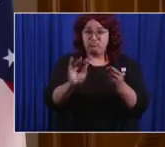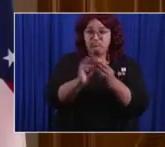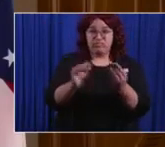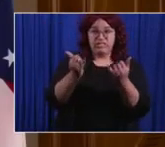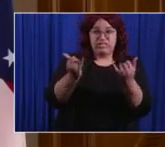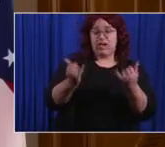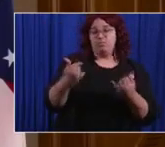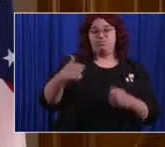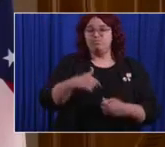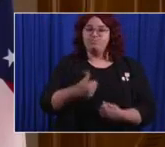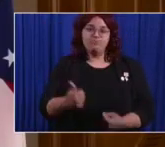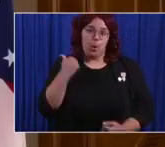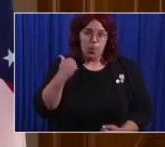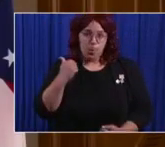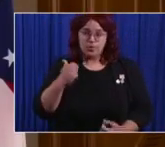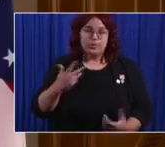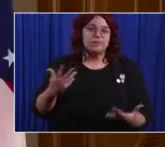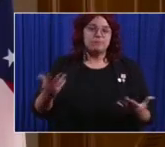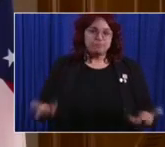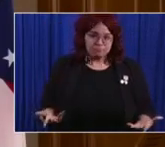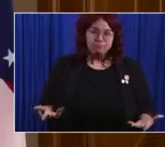to the quick on this.